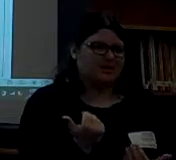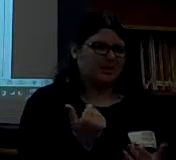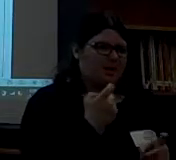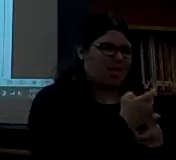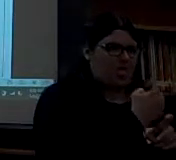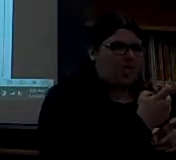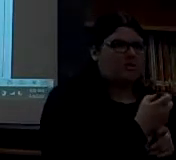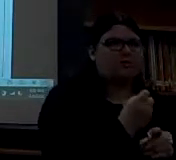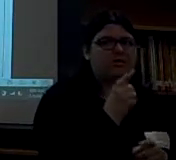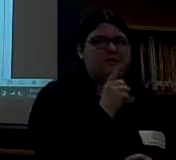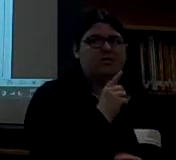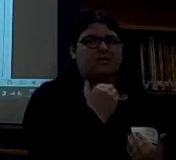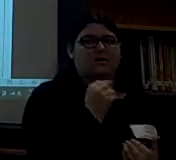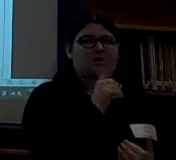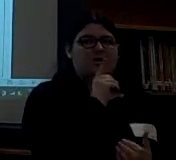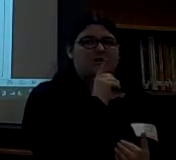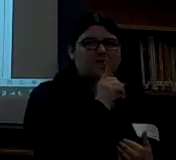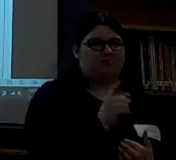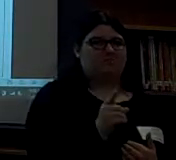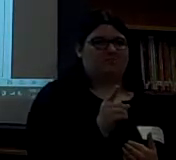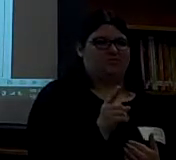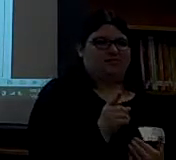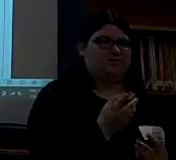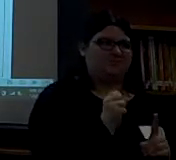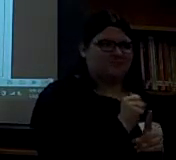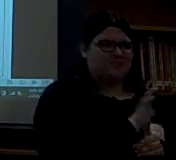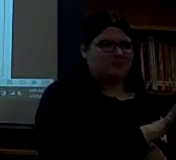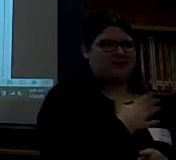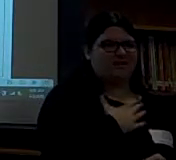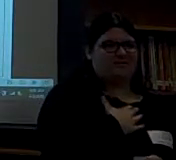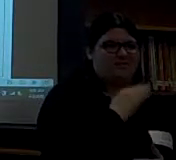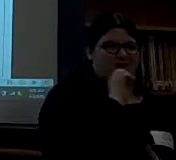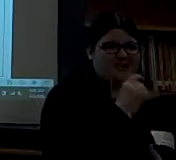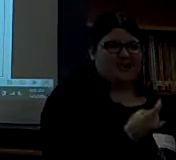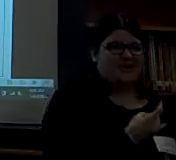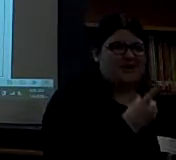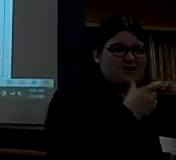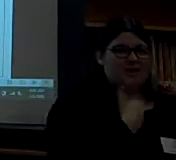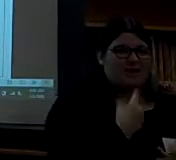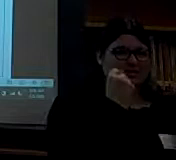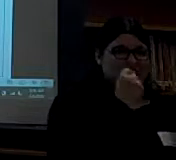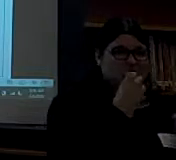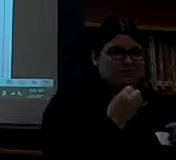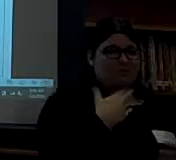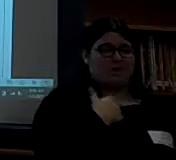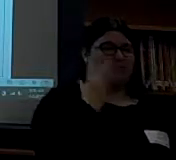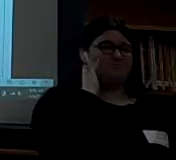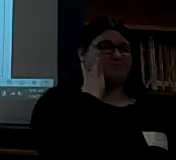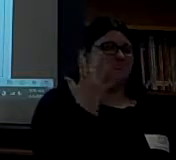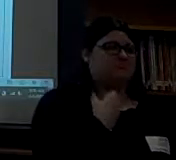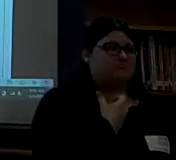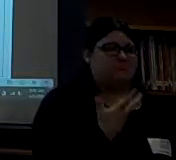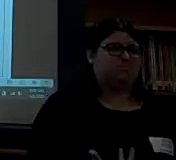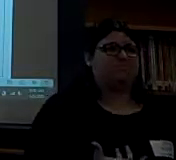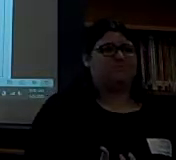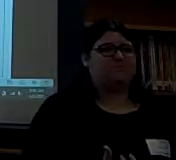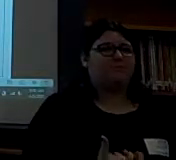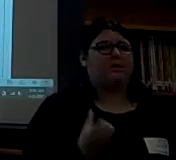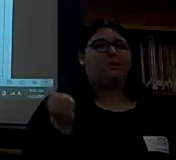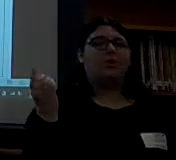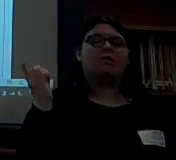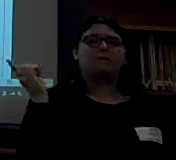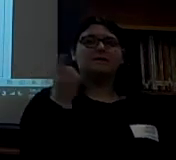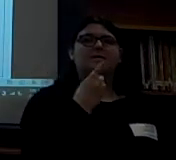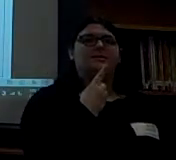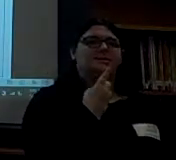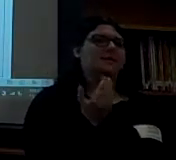really affecting some of them, and other ones aren't really bothered, but it's, like, it's, I'm just so tired of it. I don't know. Yeah, absolutely. So I don't know if everyone heard the question is